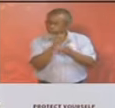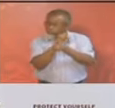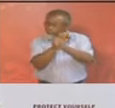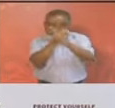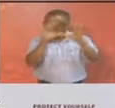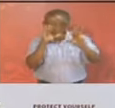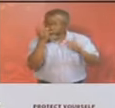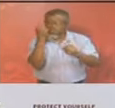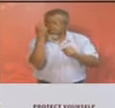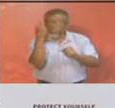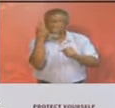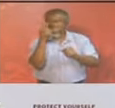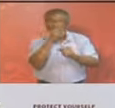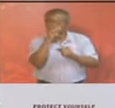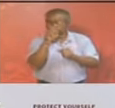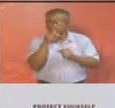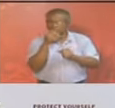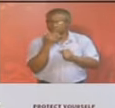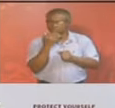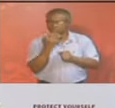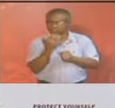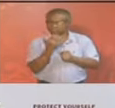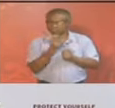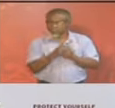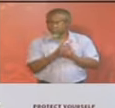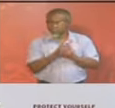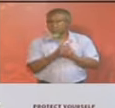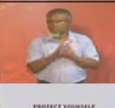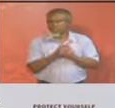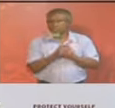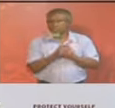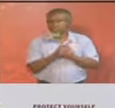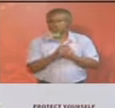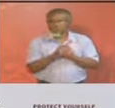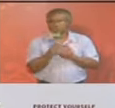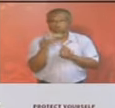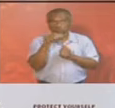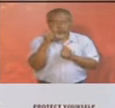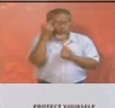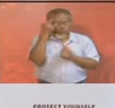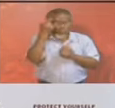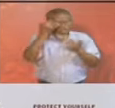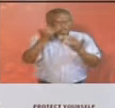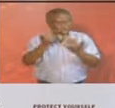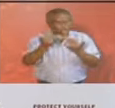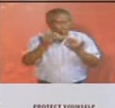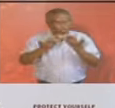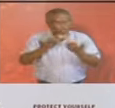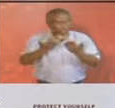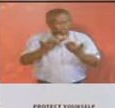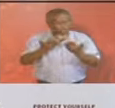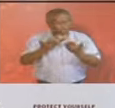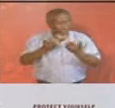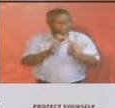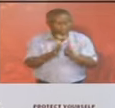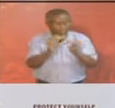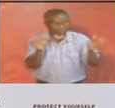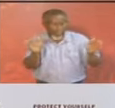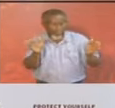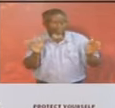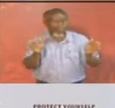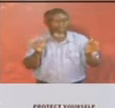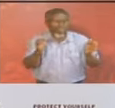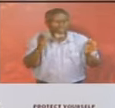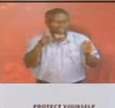Singh. Yes. Basically, do you think now that the general perception of the healthcare